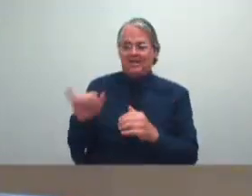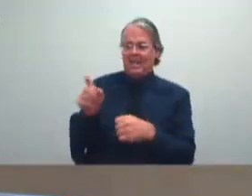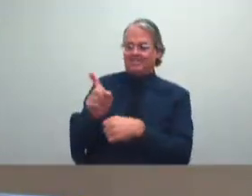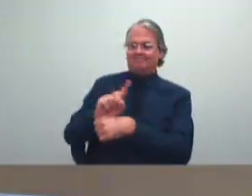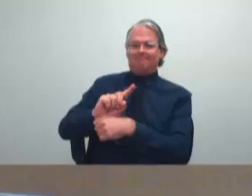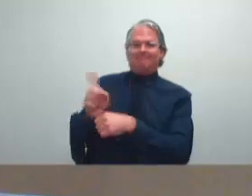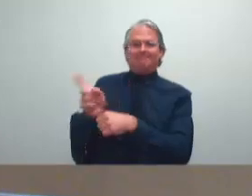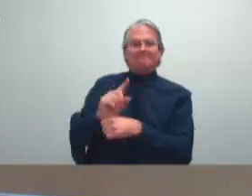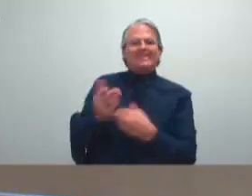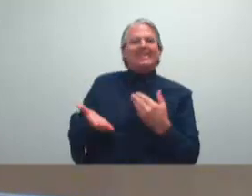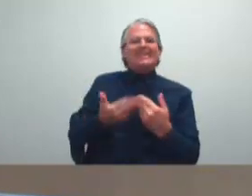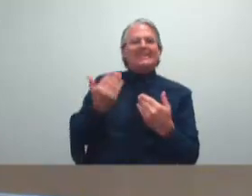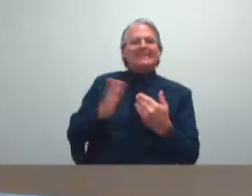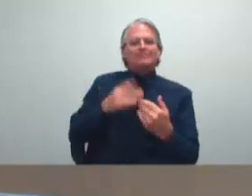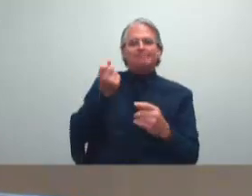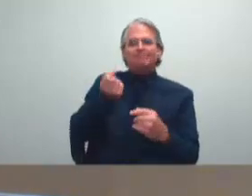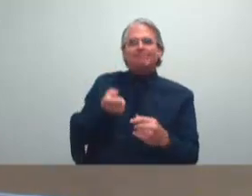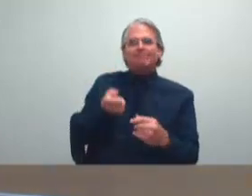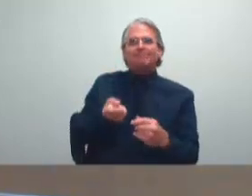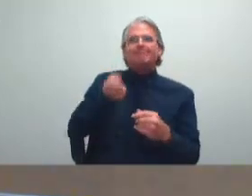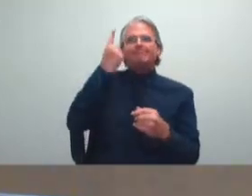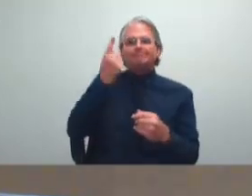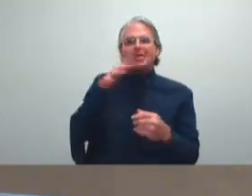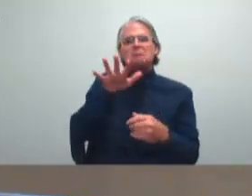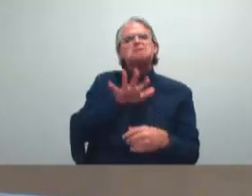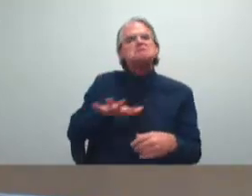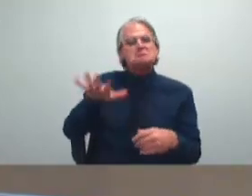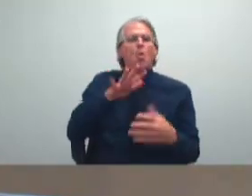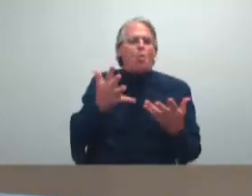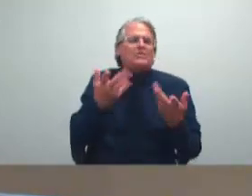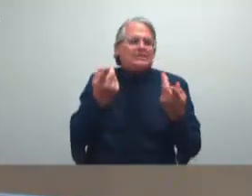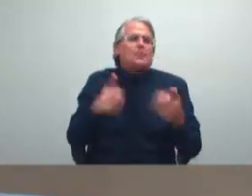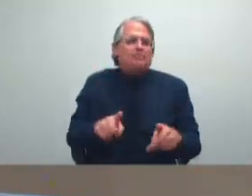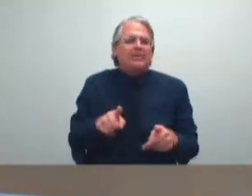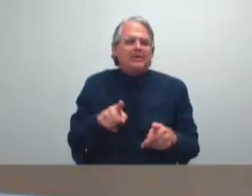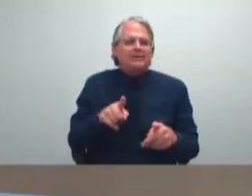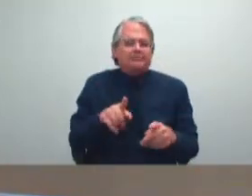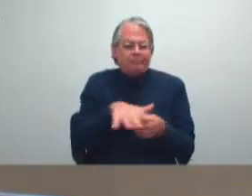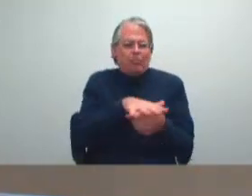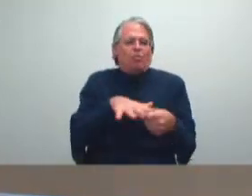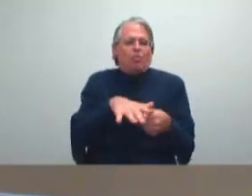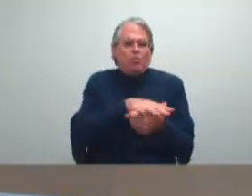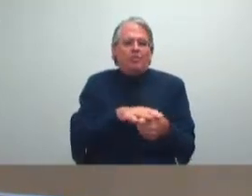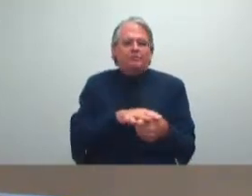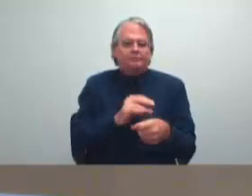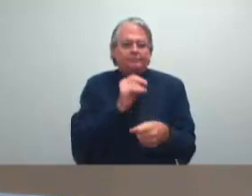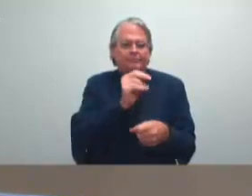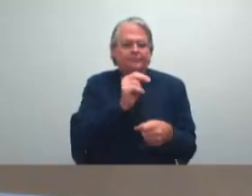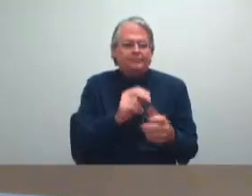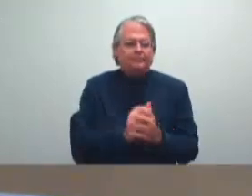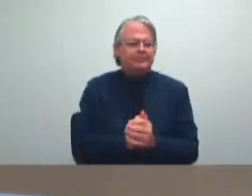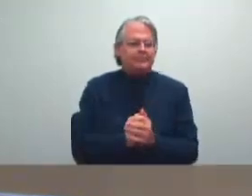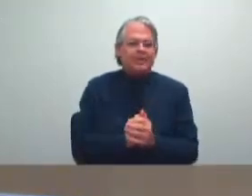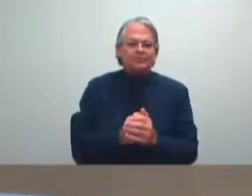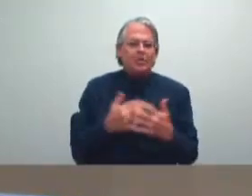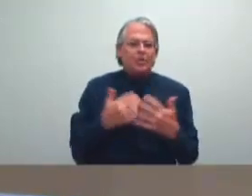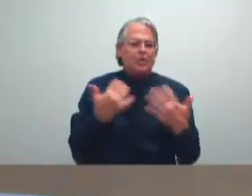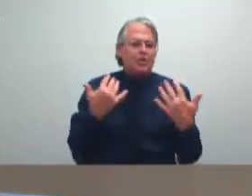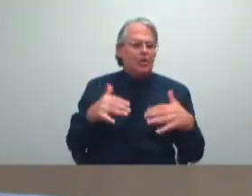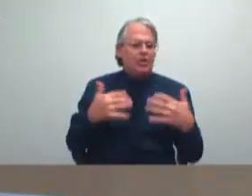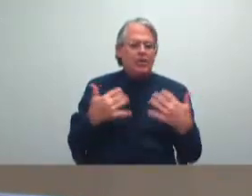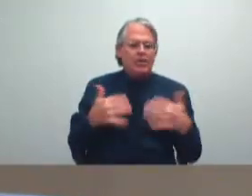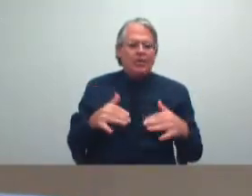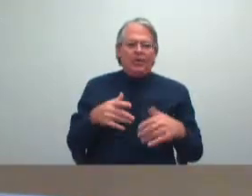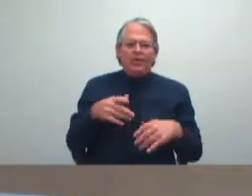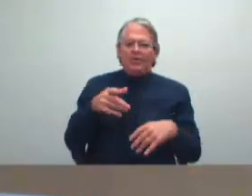what's going on in our community. Again, I can't say enough about this team you've put together, Mayor. These team of advisors, I've been very proud to be